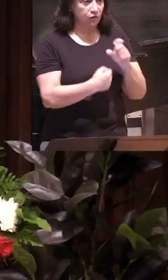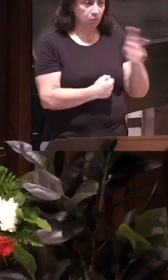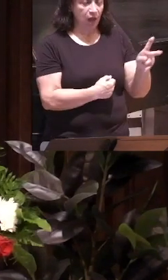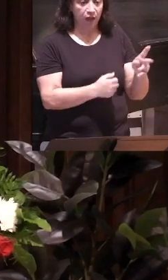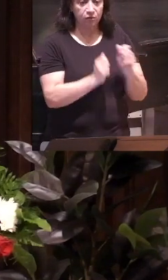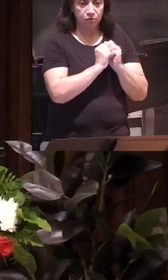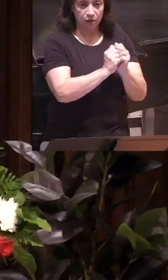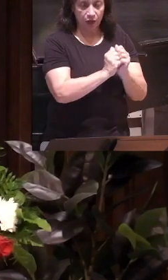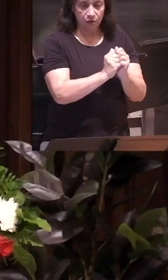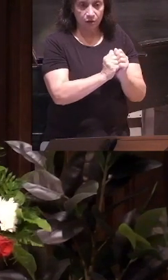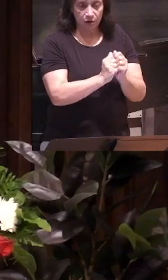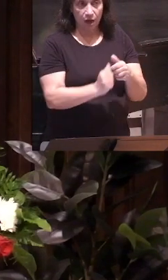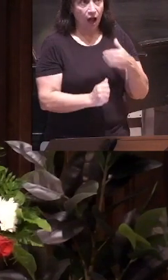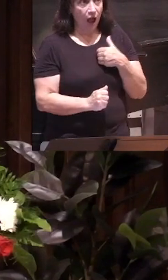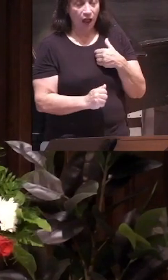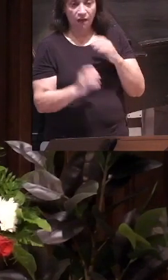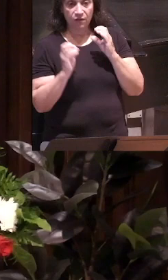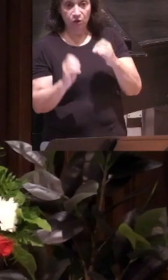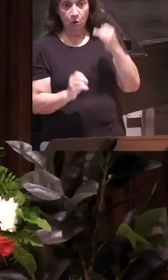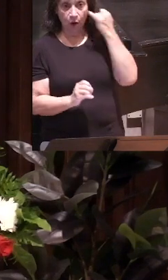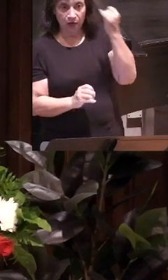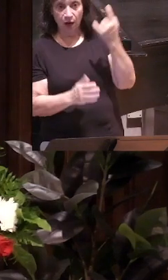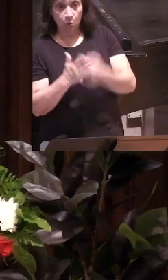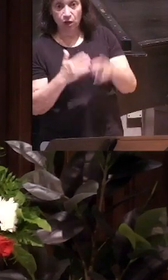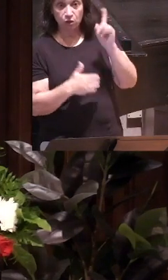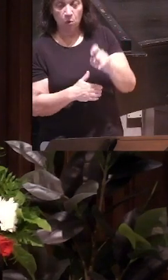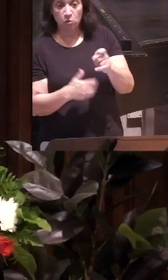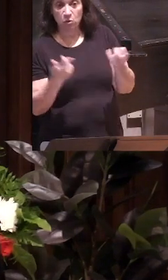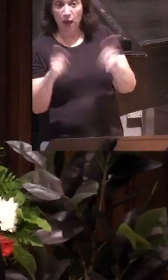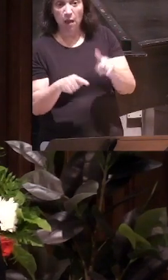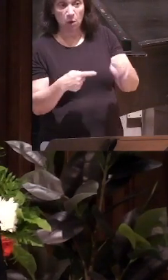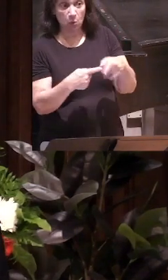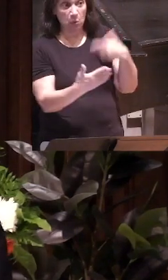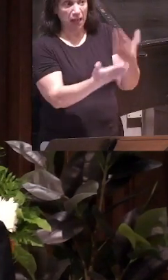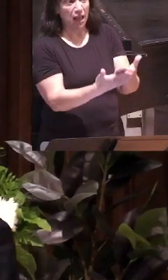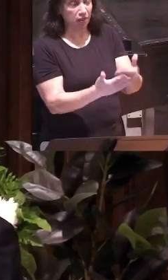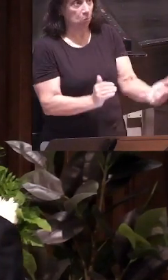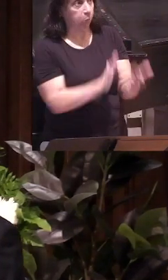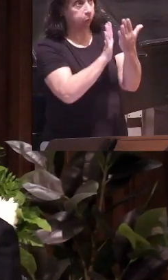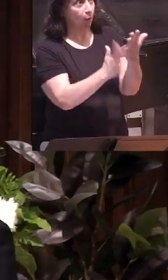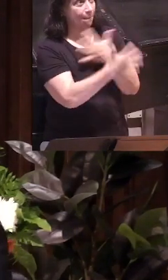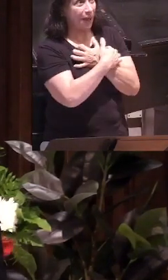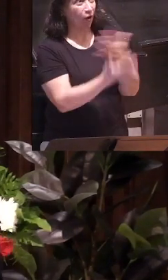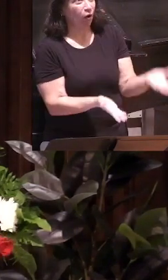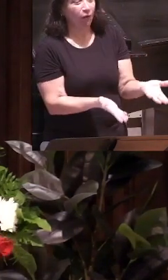together, and I have no idea what's supposed to happen when we get there.